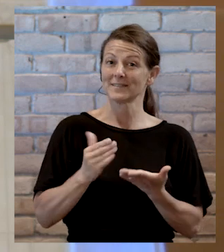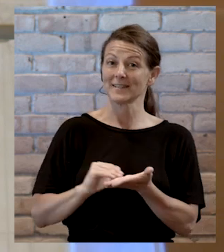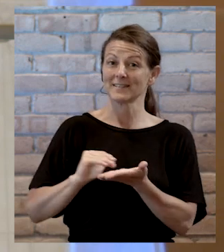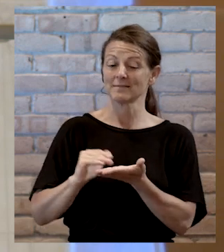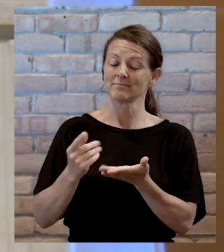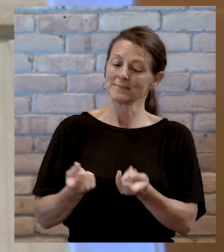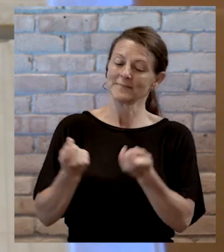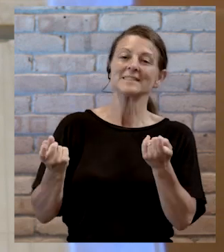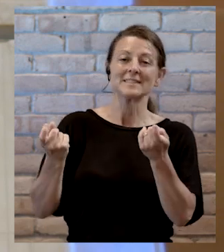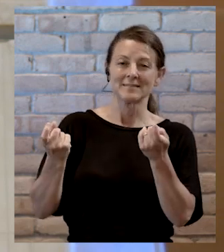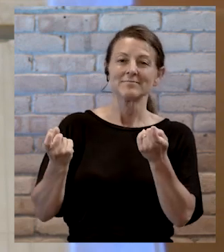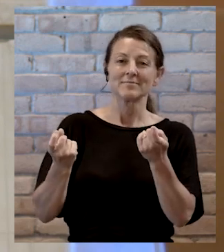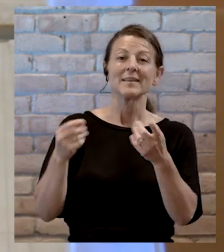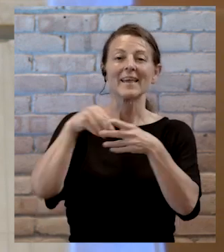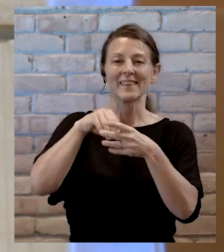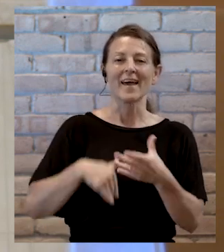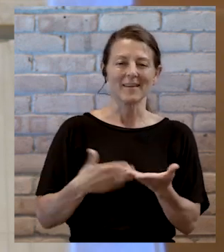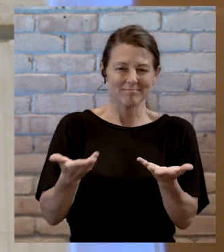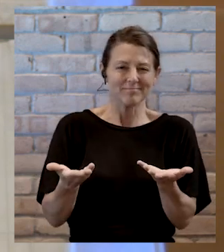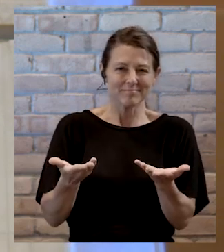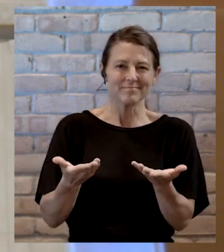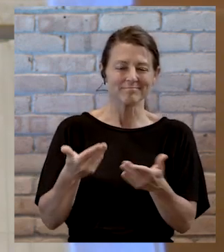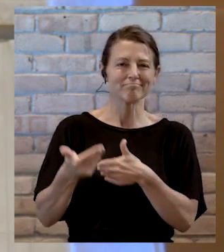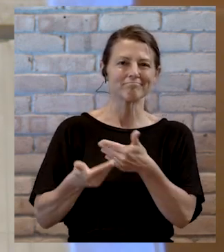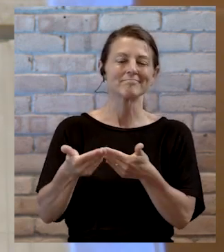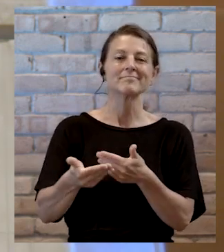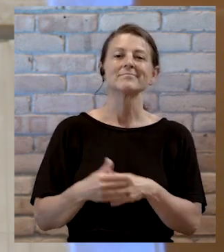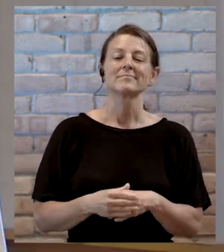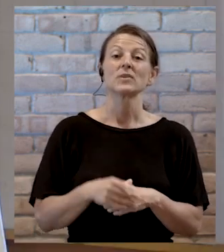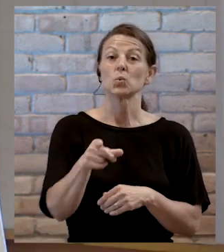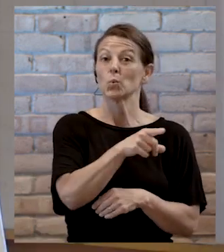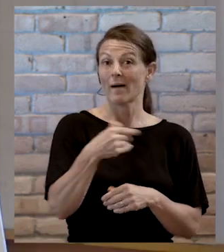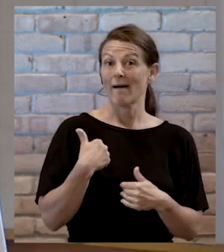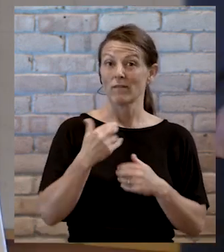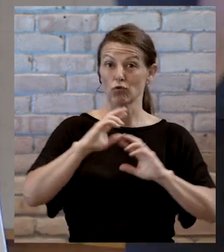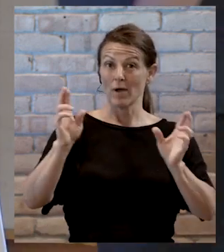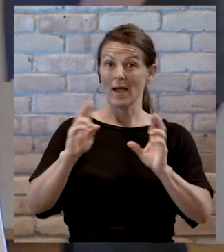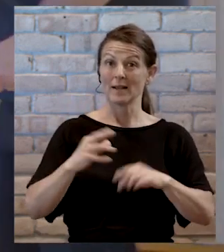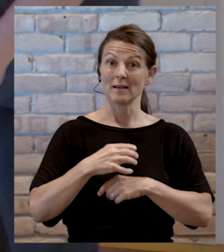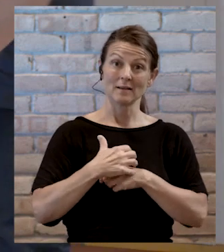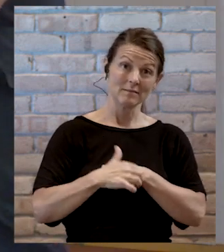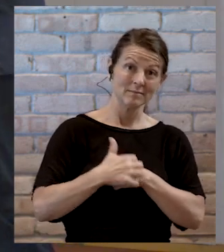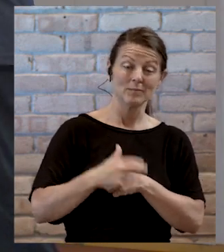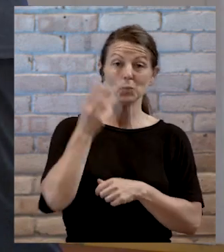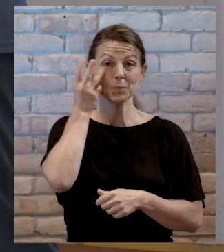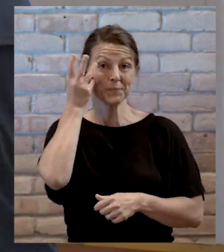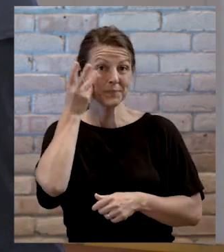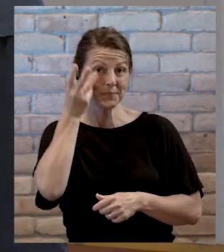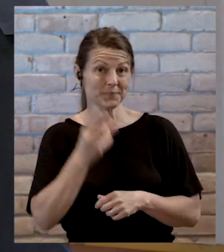in this sacrament. You have your communion elements before you.